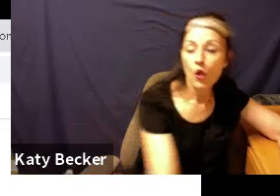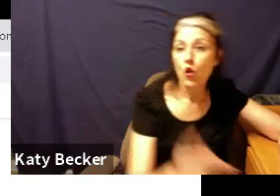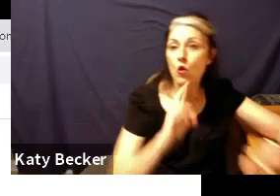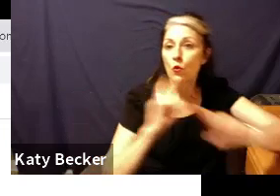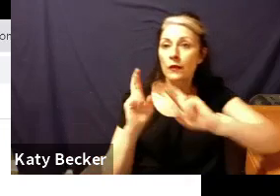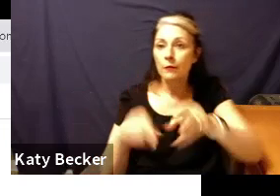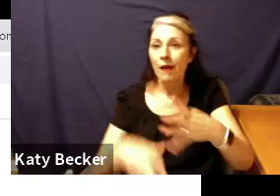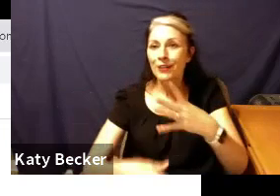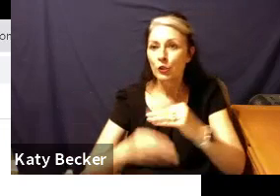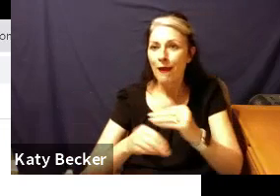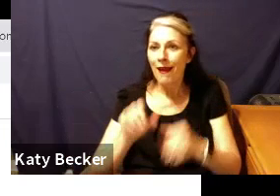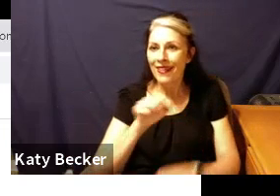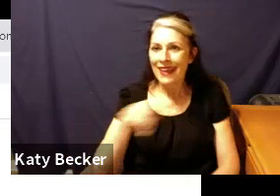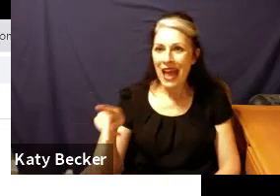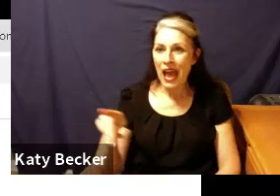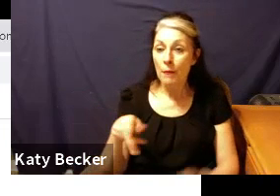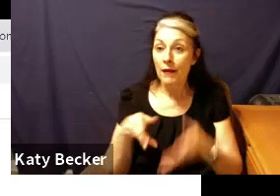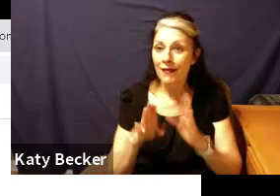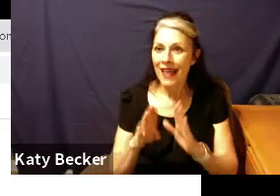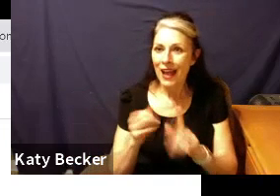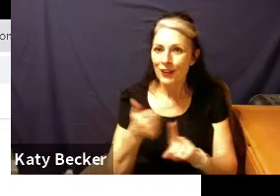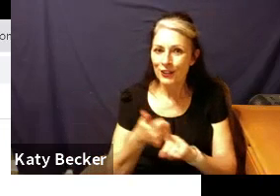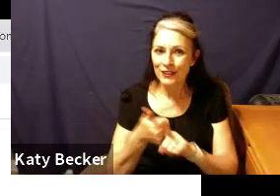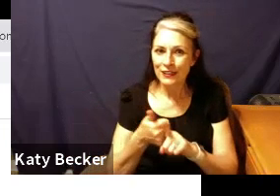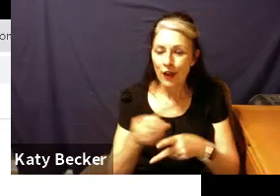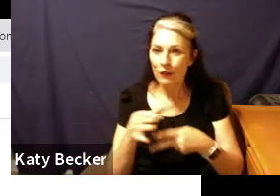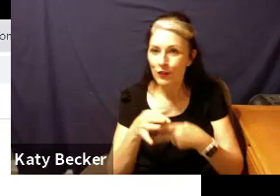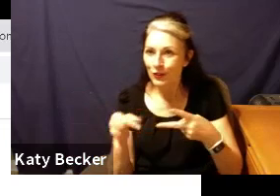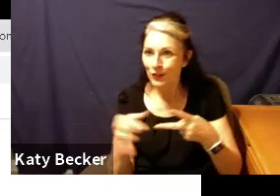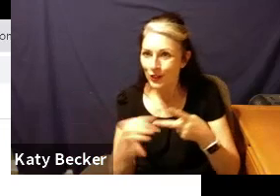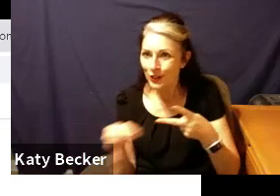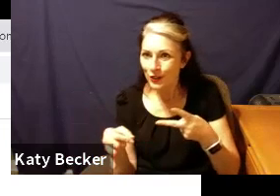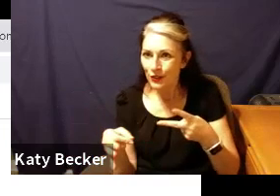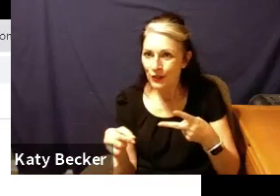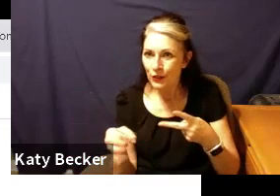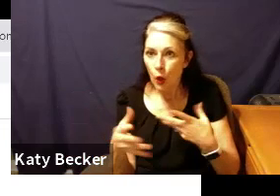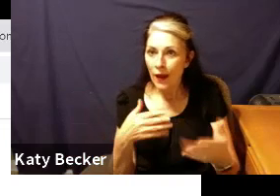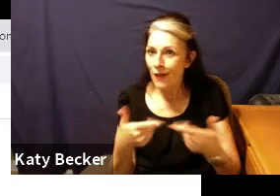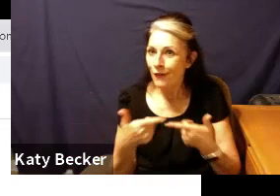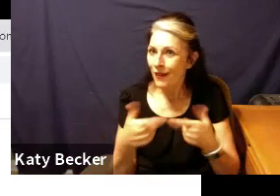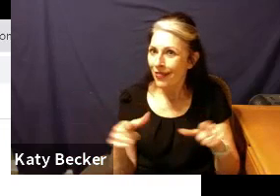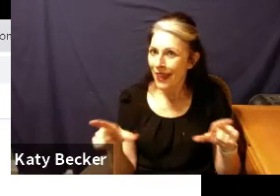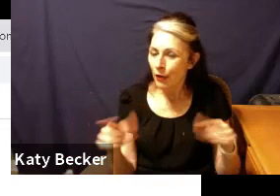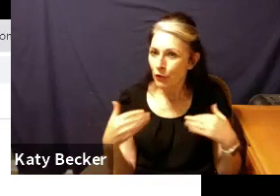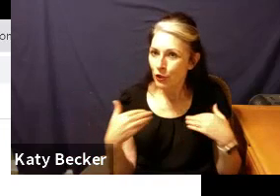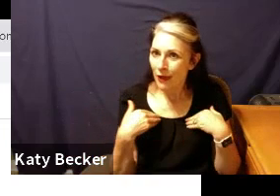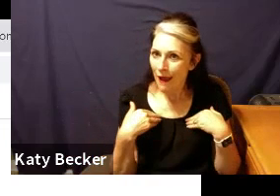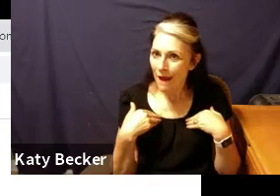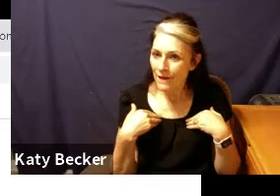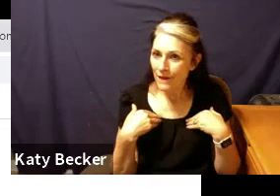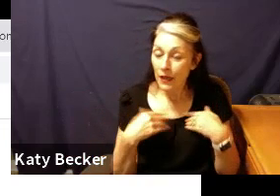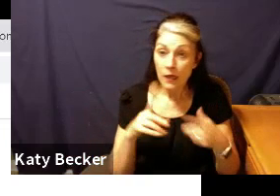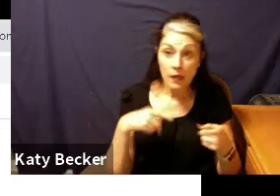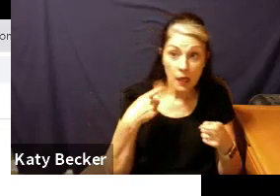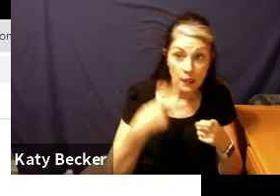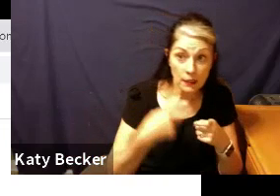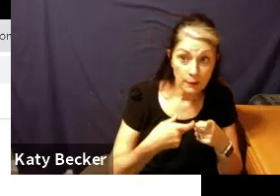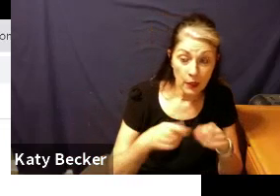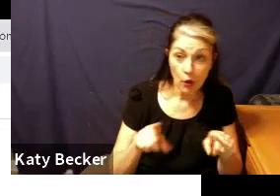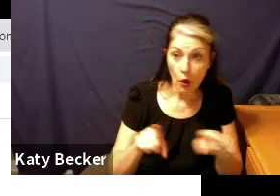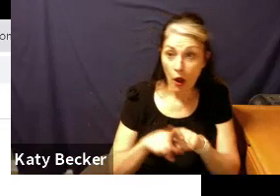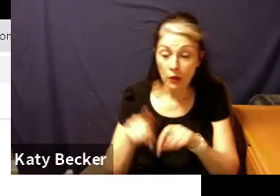add the app, it actually allows you to choose whatever language that you're in. It has both Spanish as well